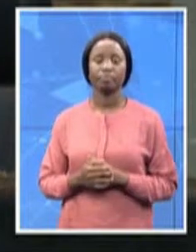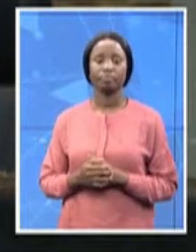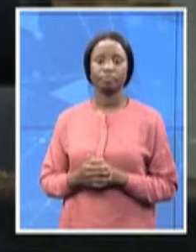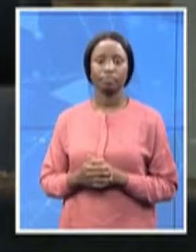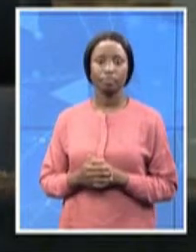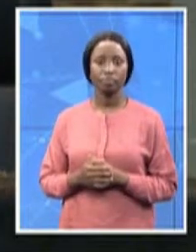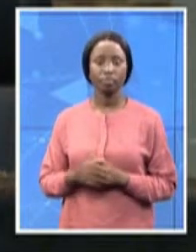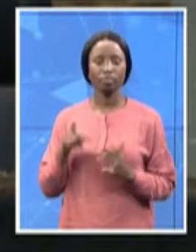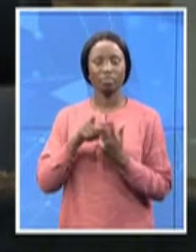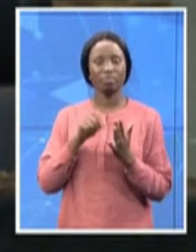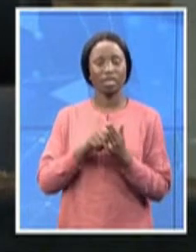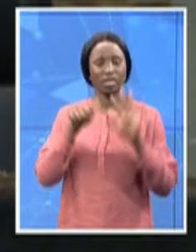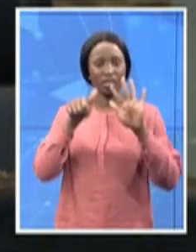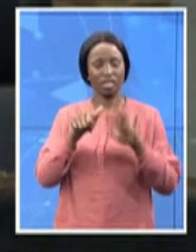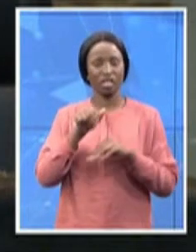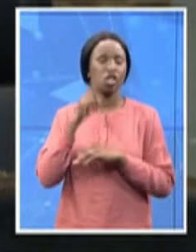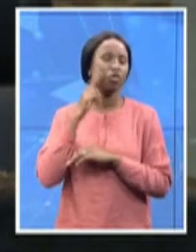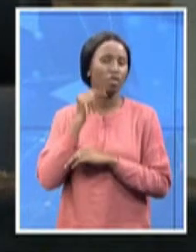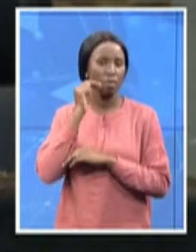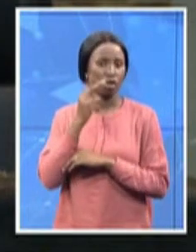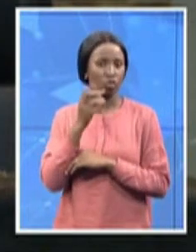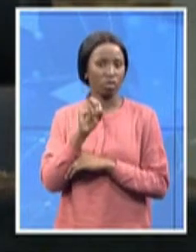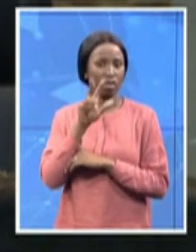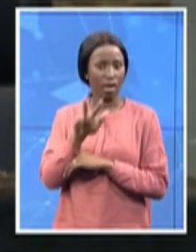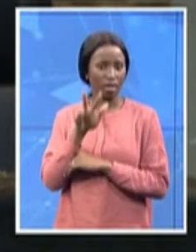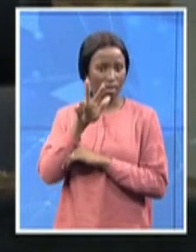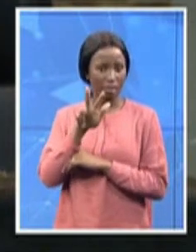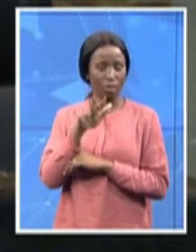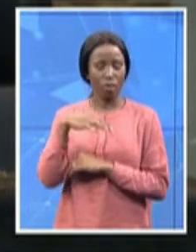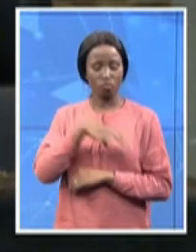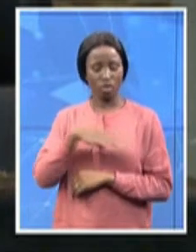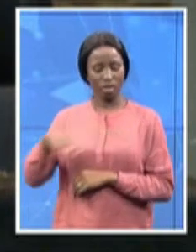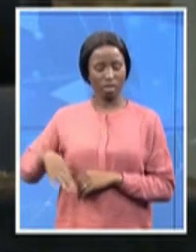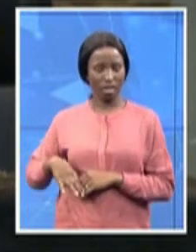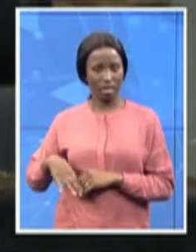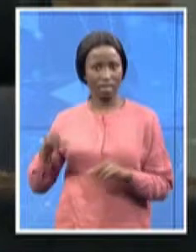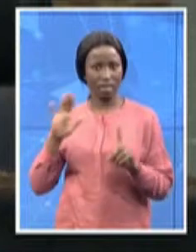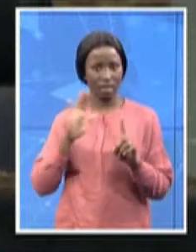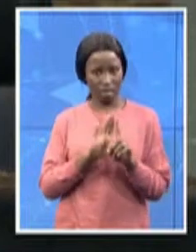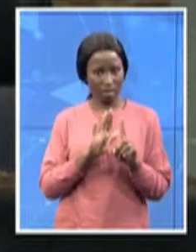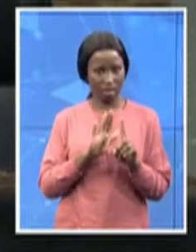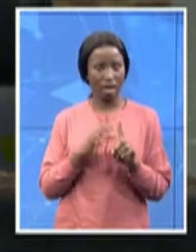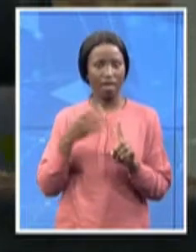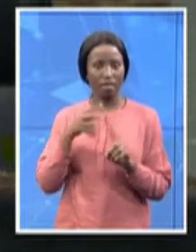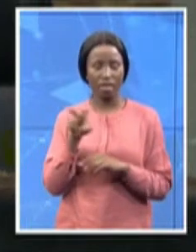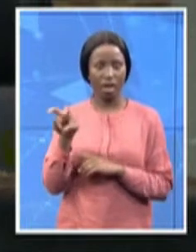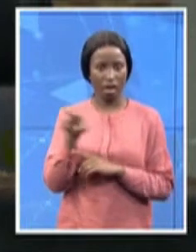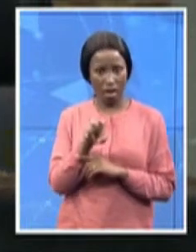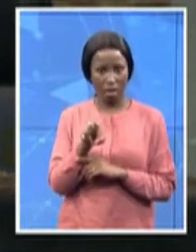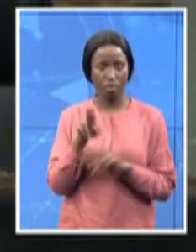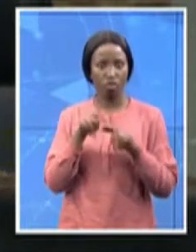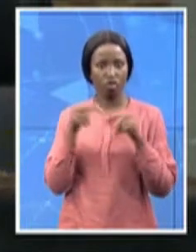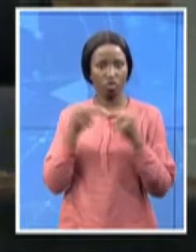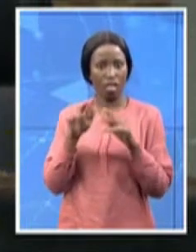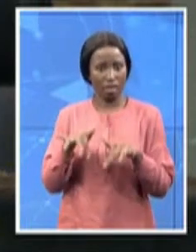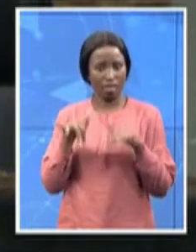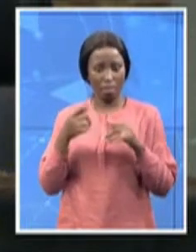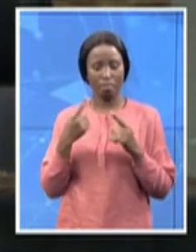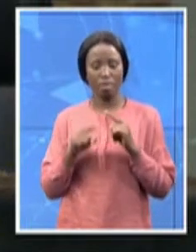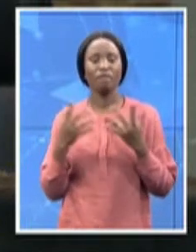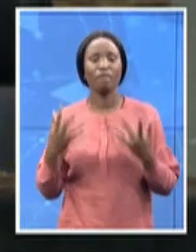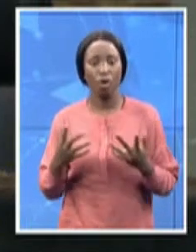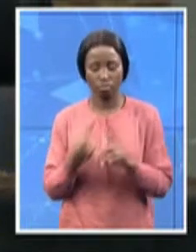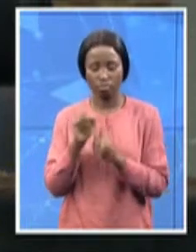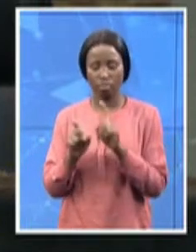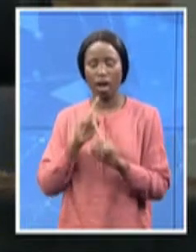the President of the Republic appeared before the National Assembly to answer questions. Having answered the original